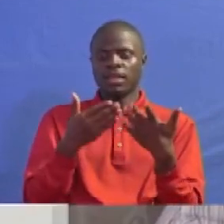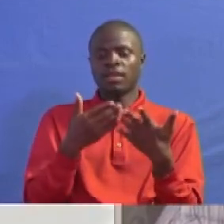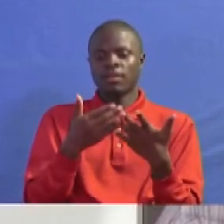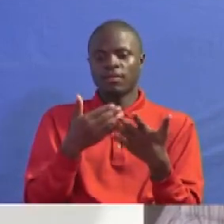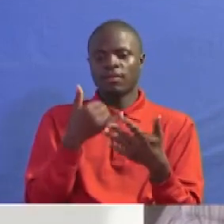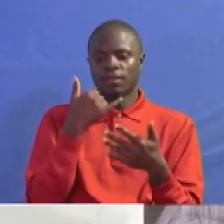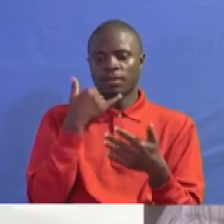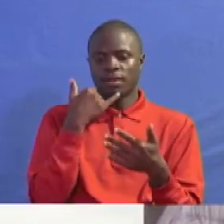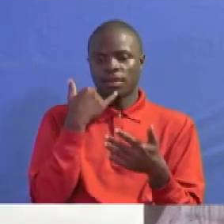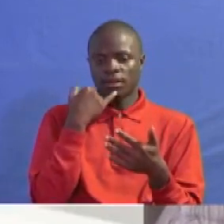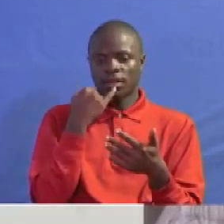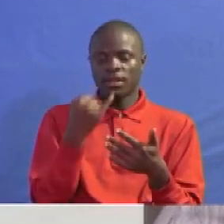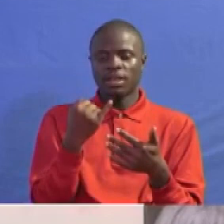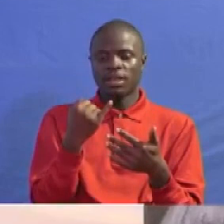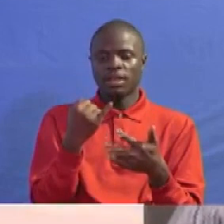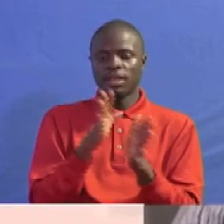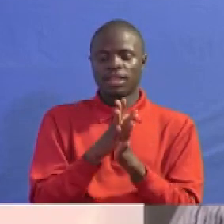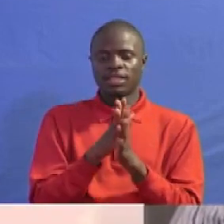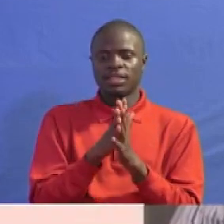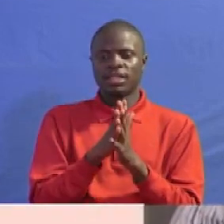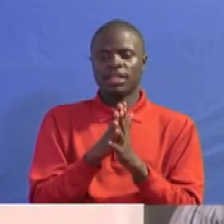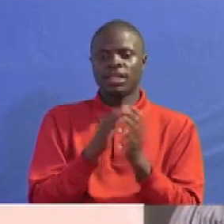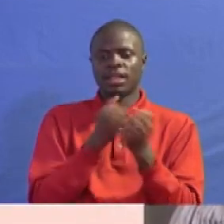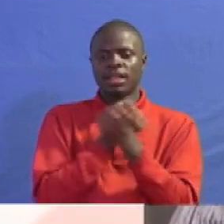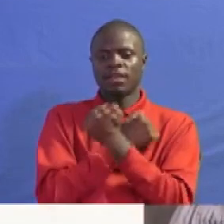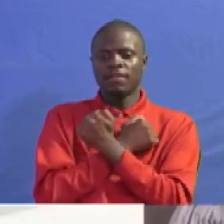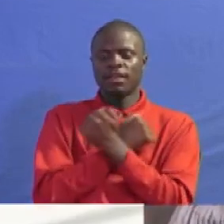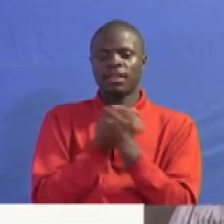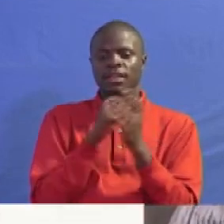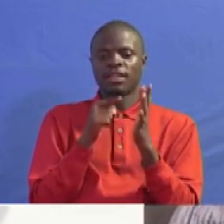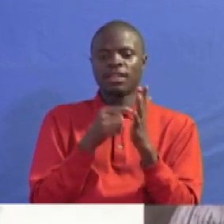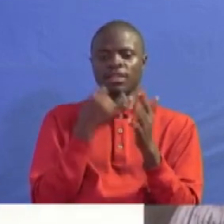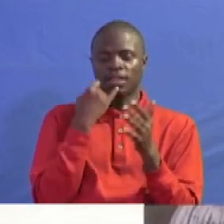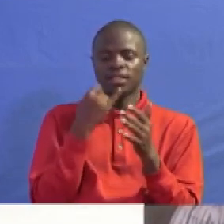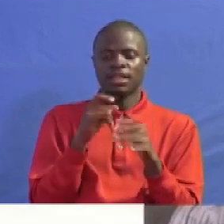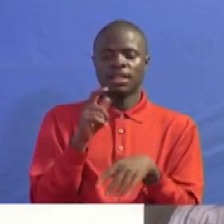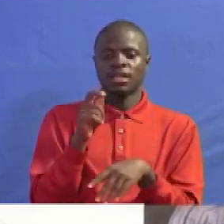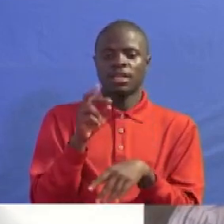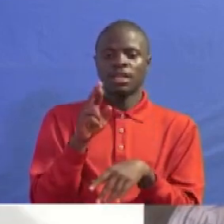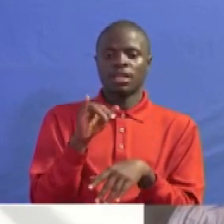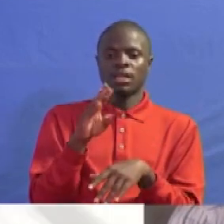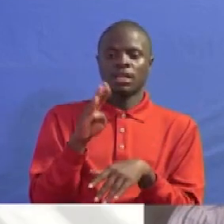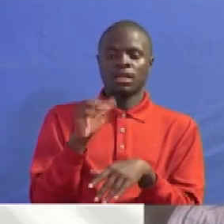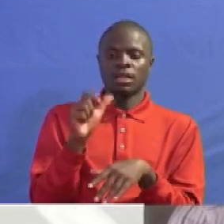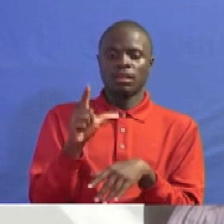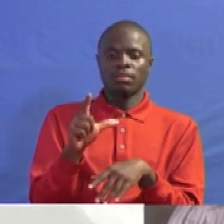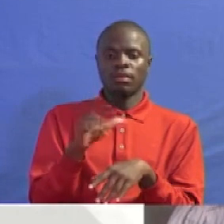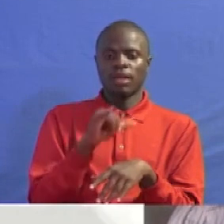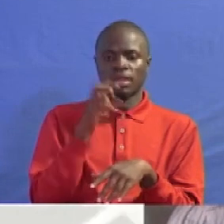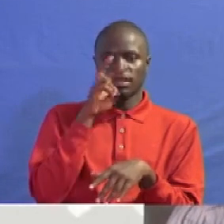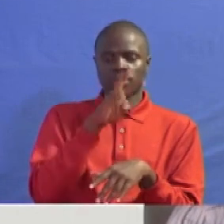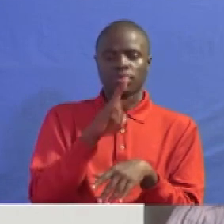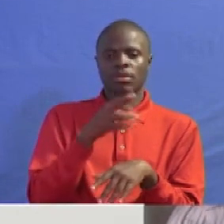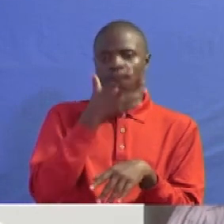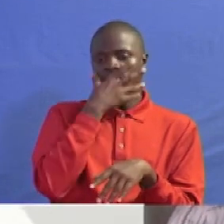kama inapendeza pahali ya watu pahali nimetoka, unasema huyu is a tribalist. Sasa na shangaa nimeona jana